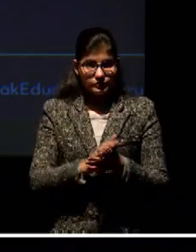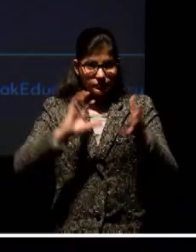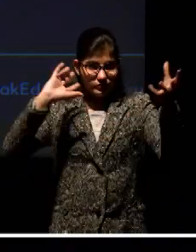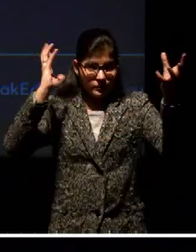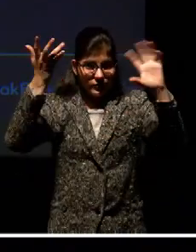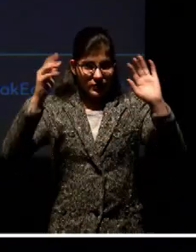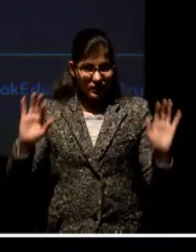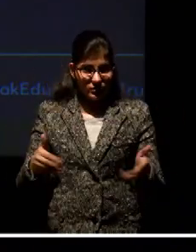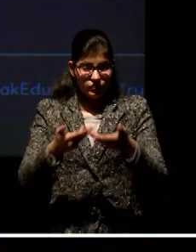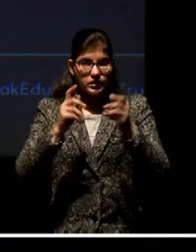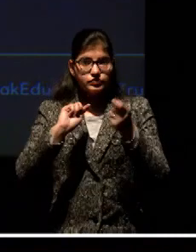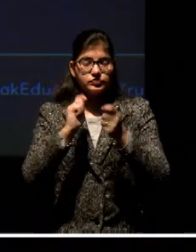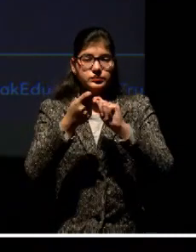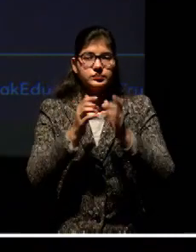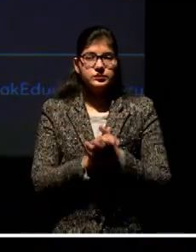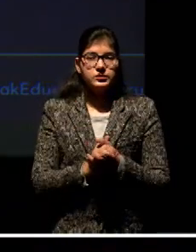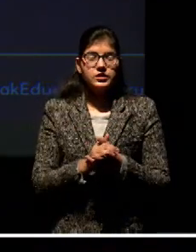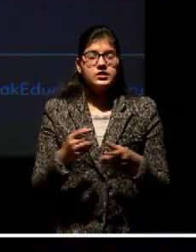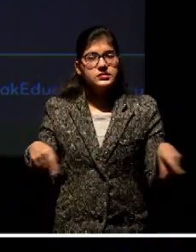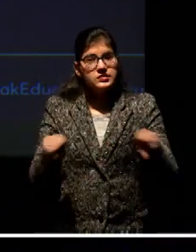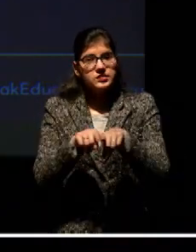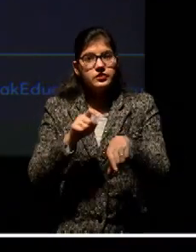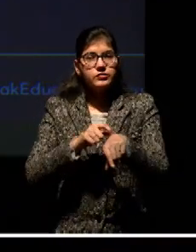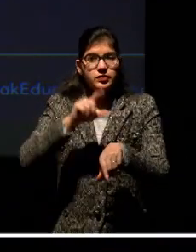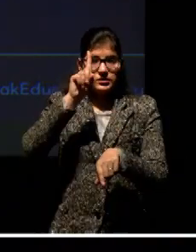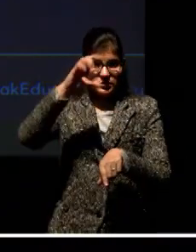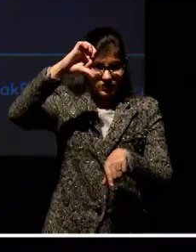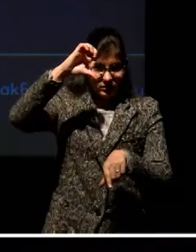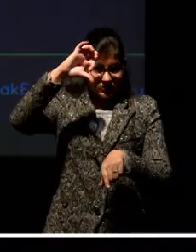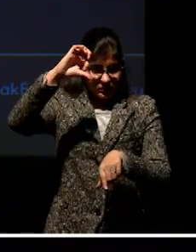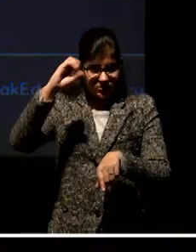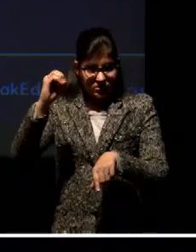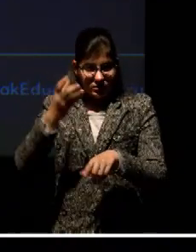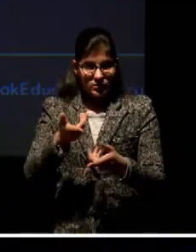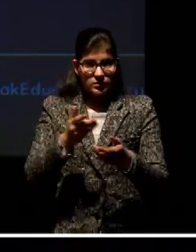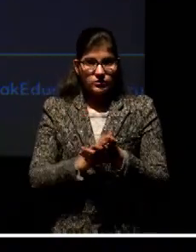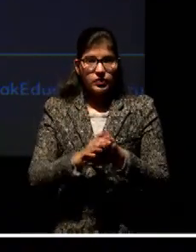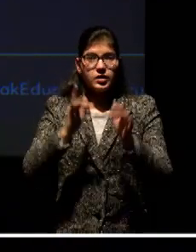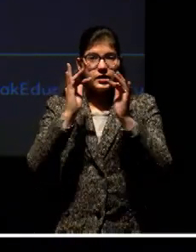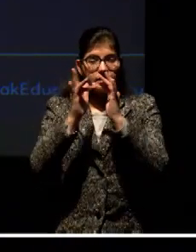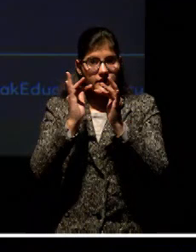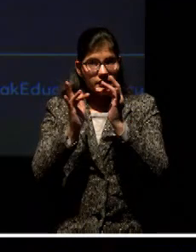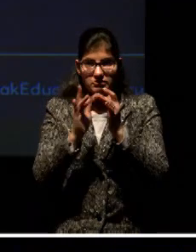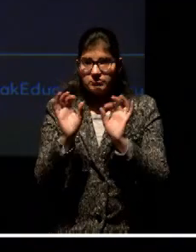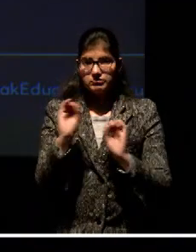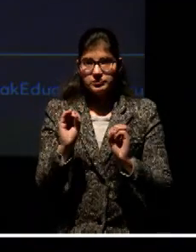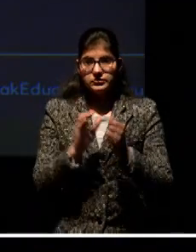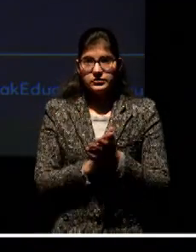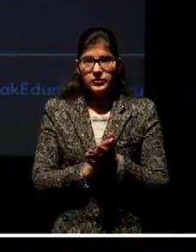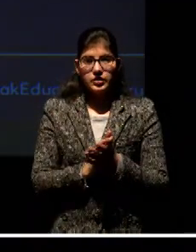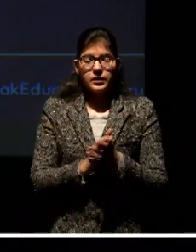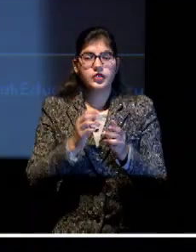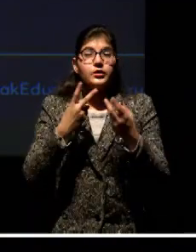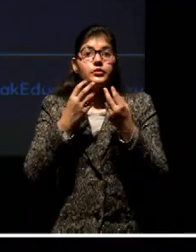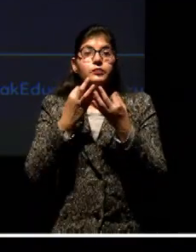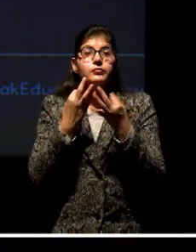interacts will actually change. And the same way from 1990 onwards, and those of us who have lived pre-internet know what I mean, pre-internet, how